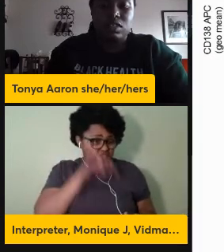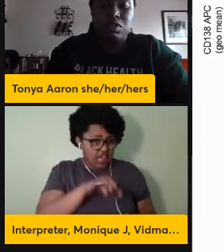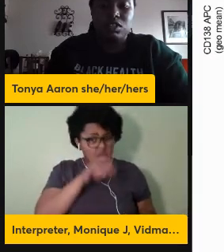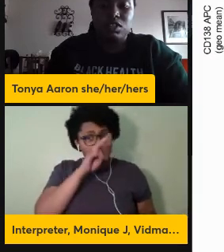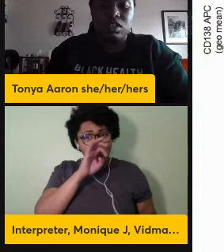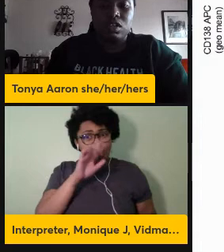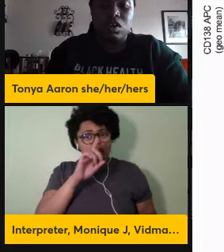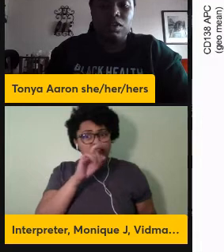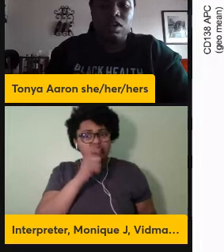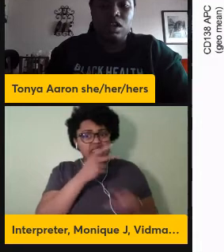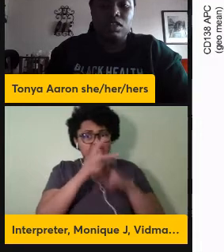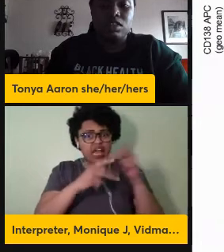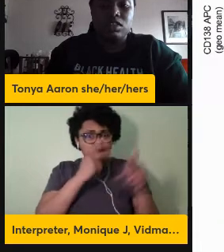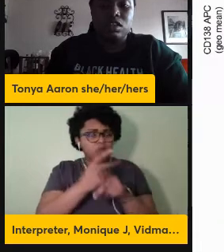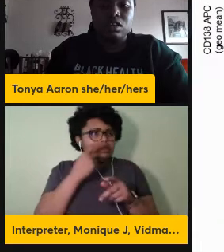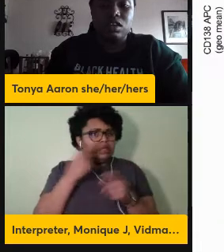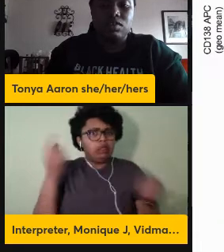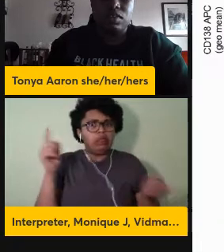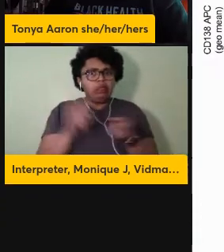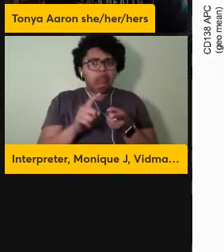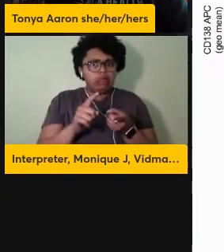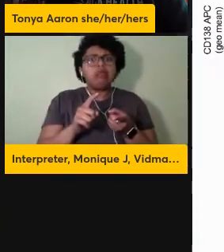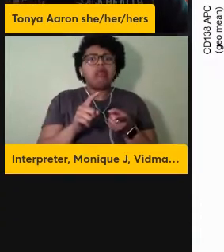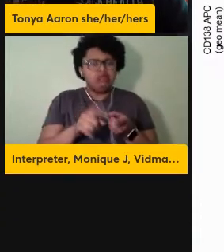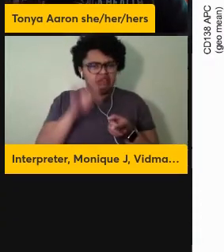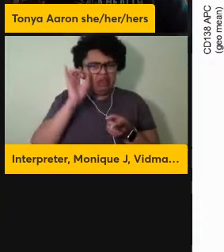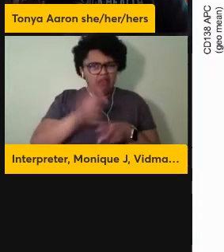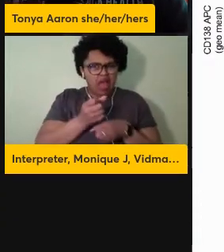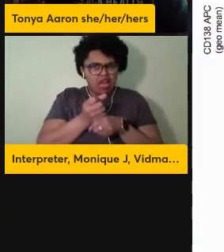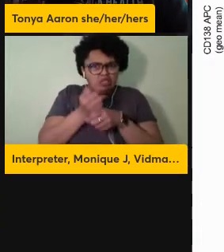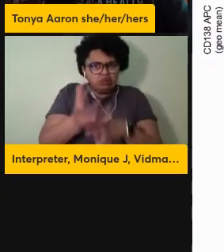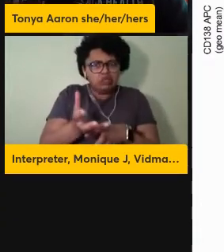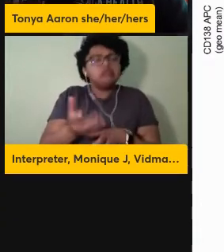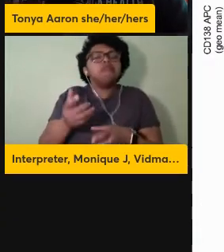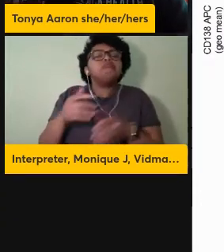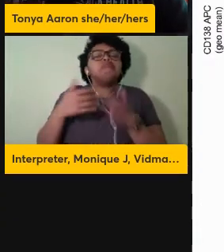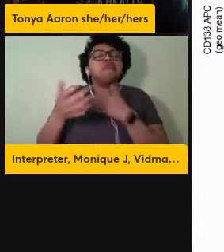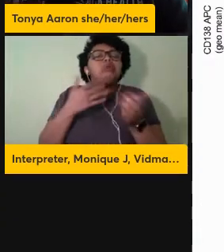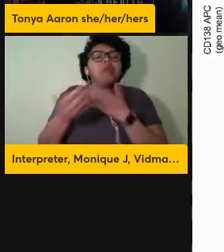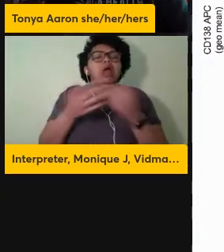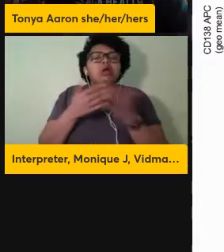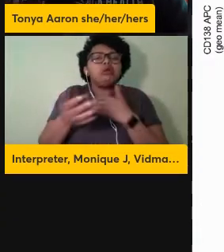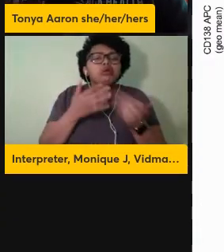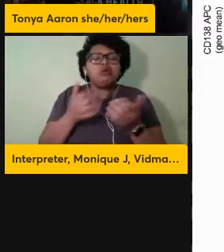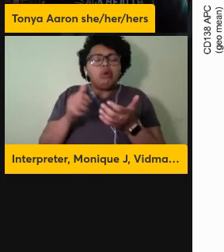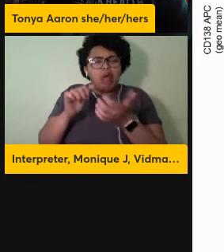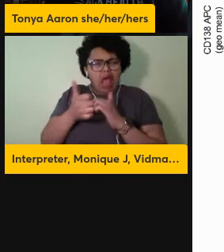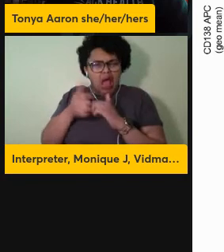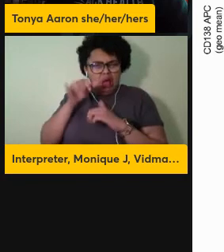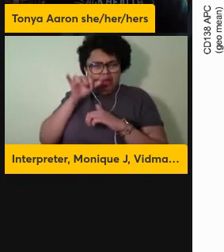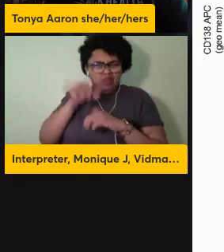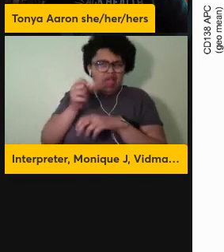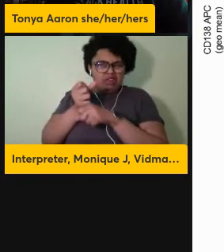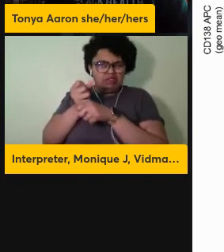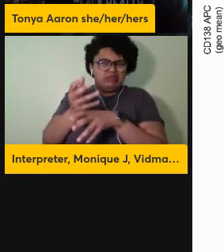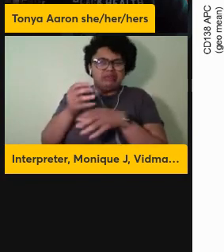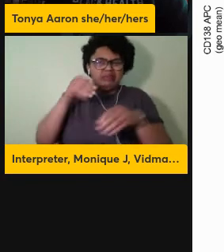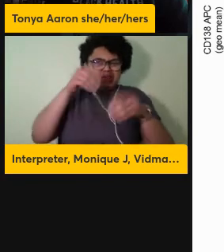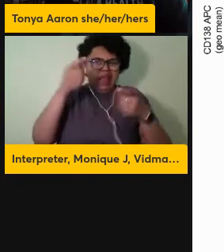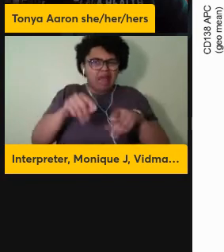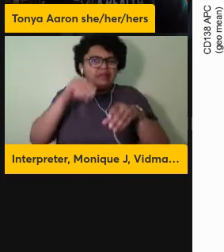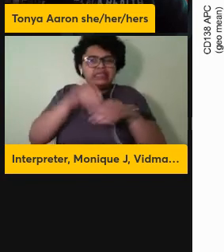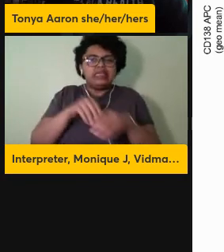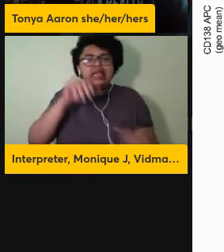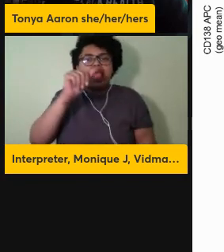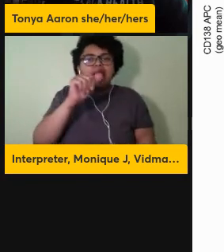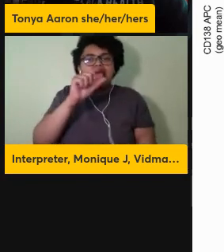CD138 expression, regardless of TNF-alpha receptor expression in the ASCs,